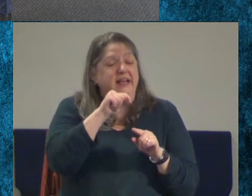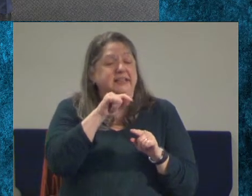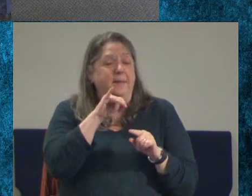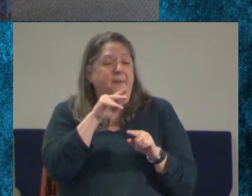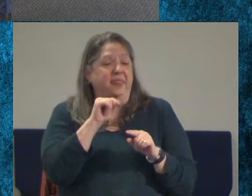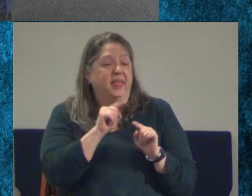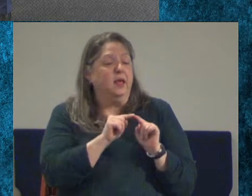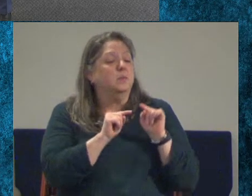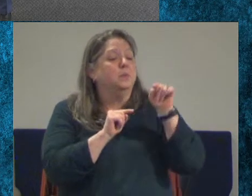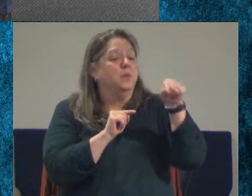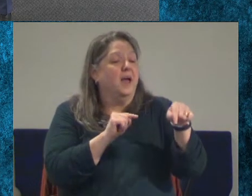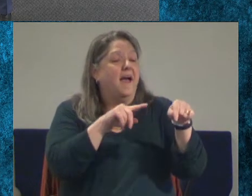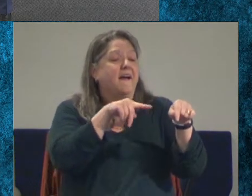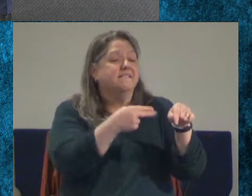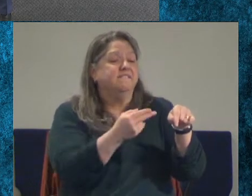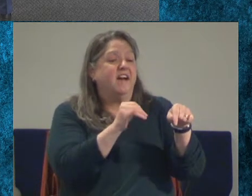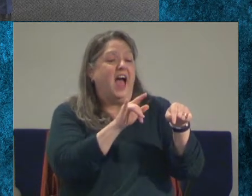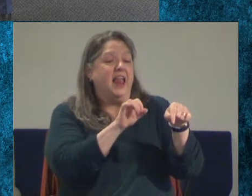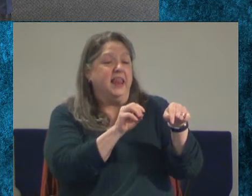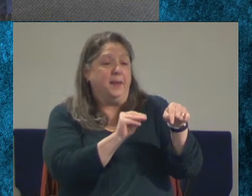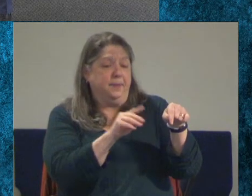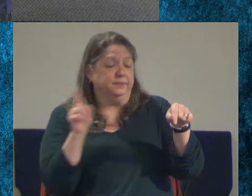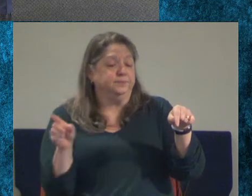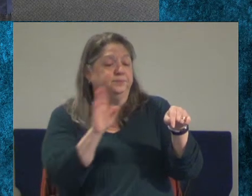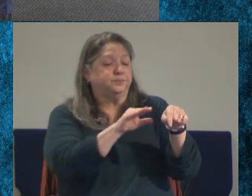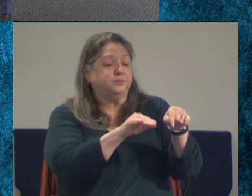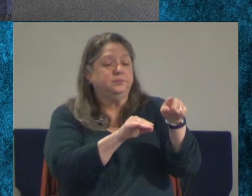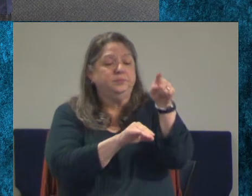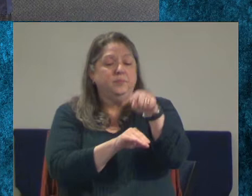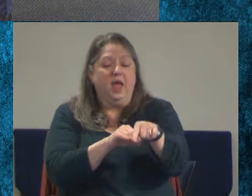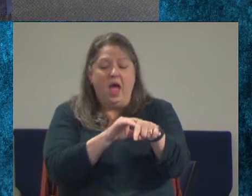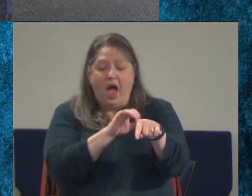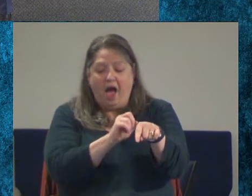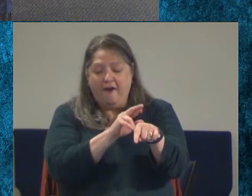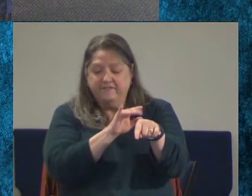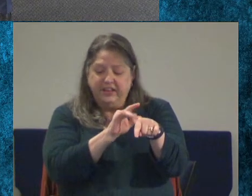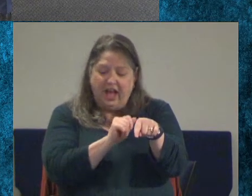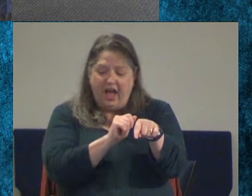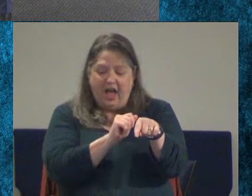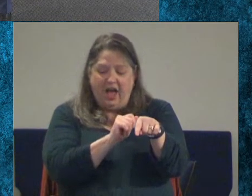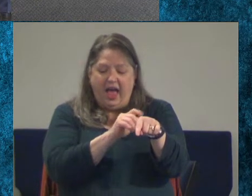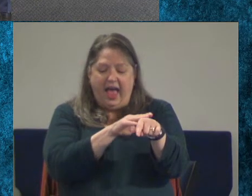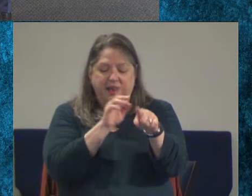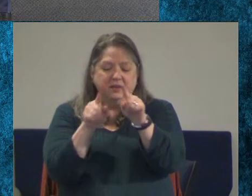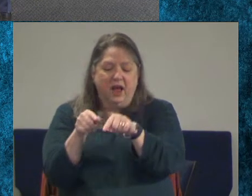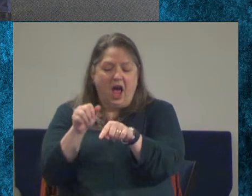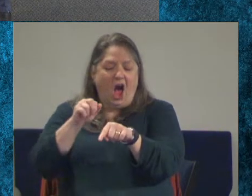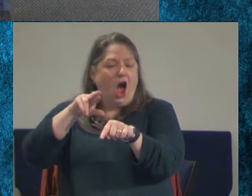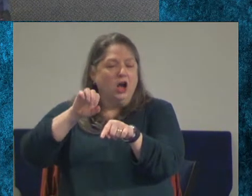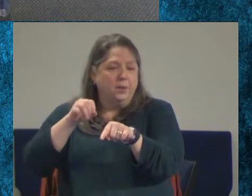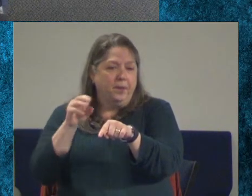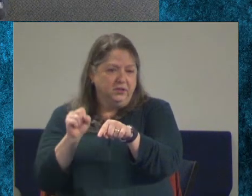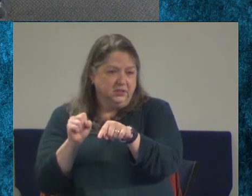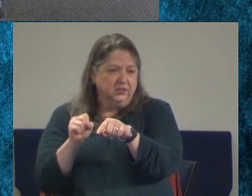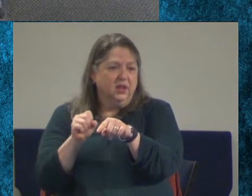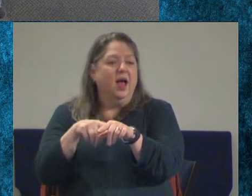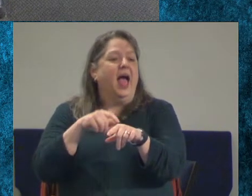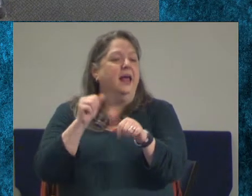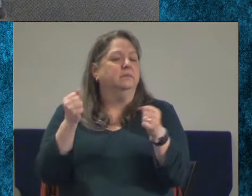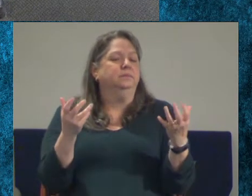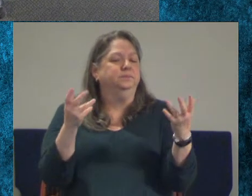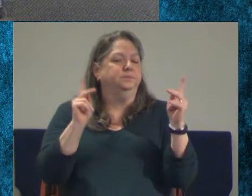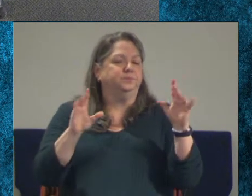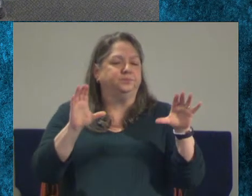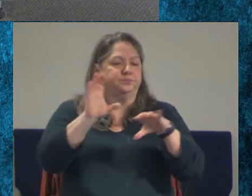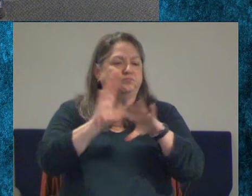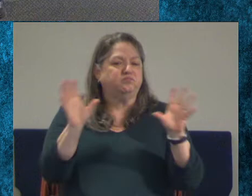fellow worker, and Aphia, our sister, and Archippus, our fellow soldier, and the church in your house. Grace to